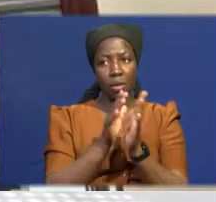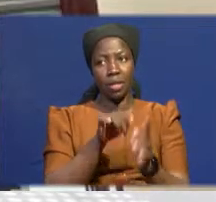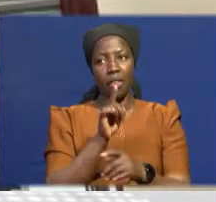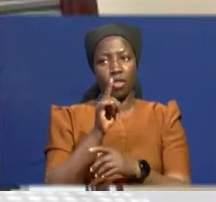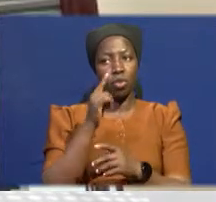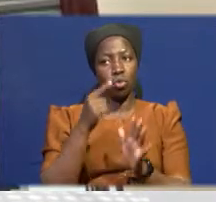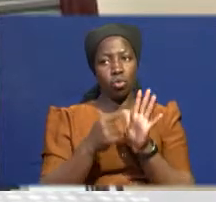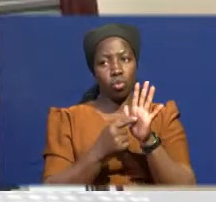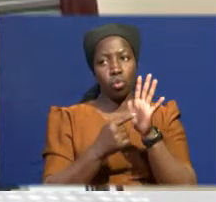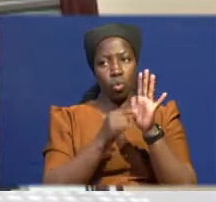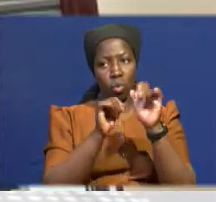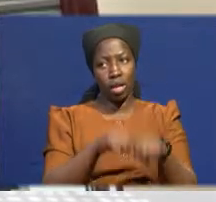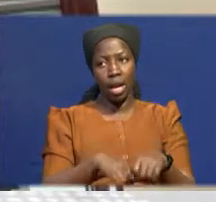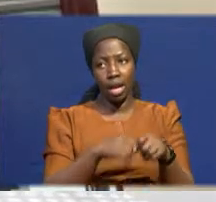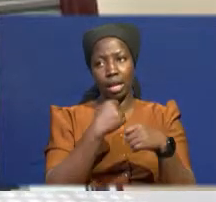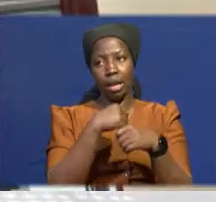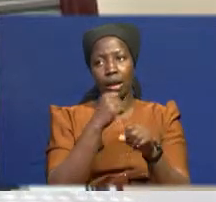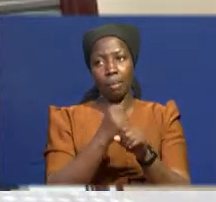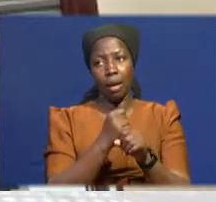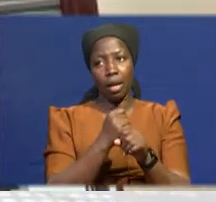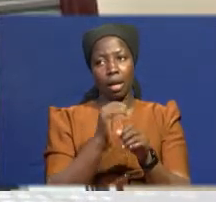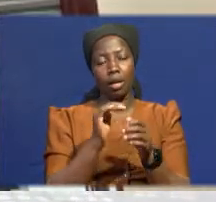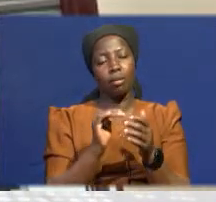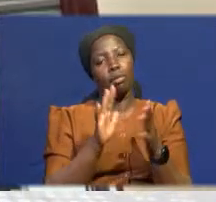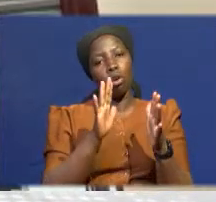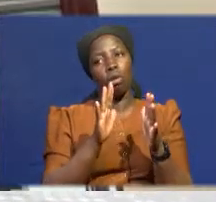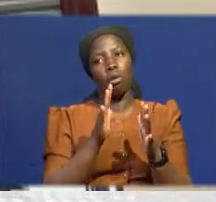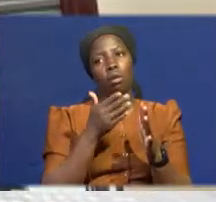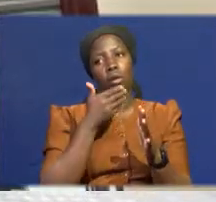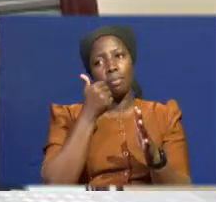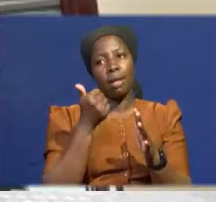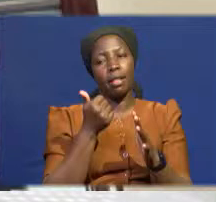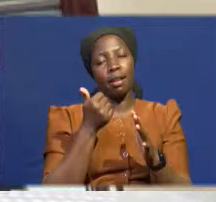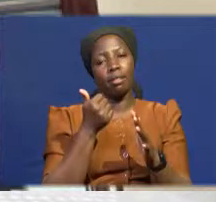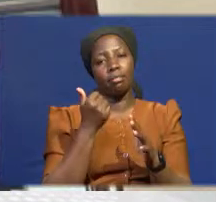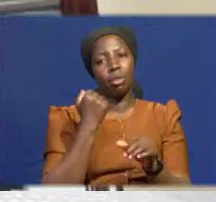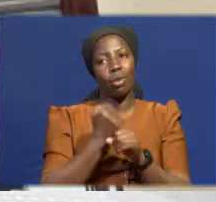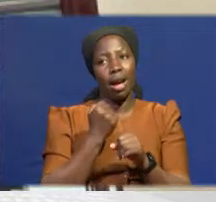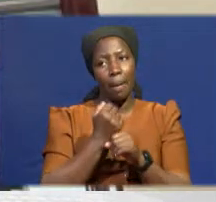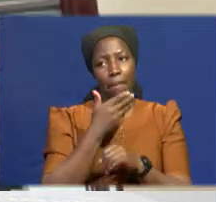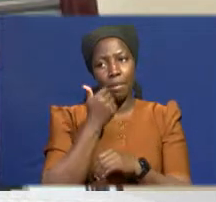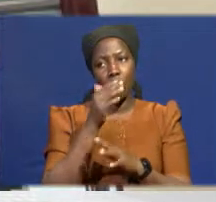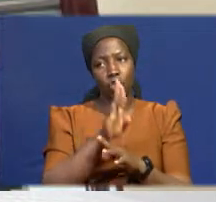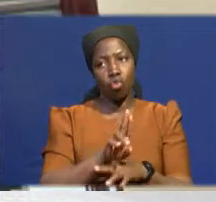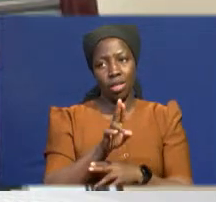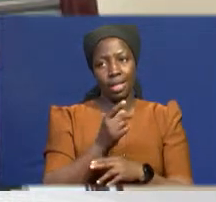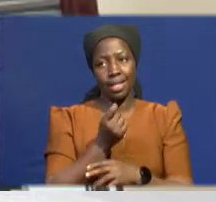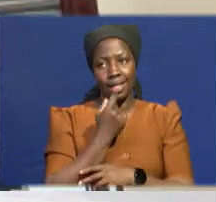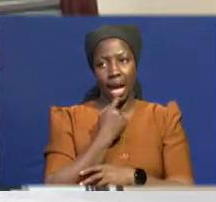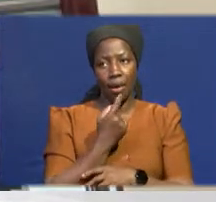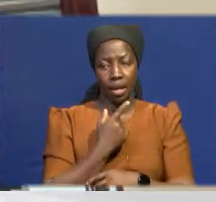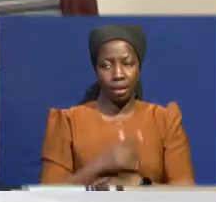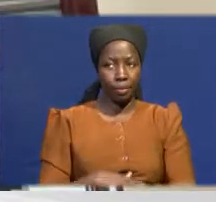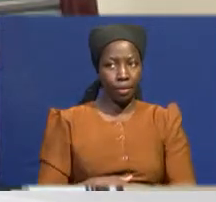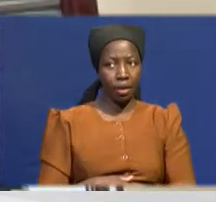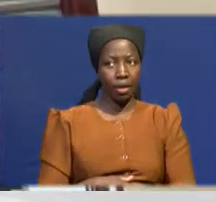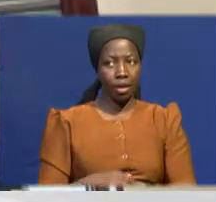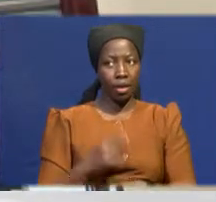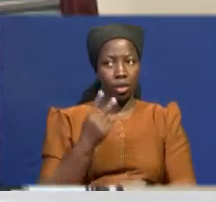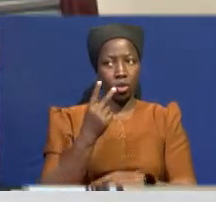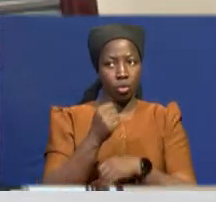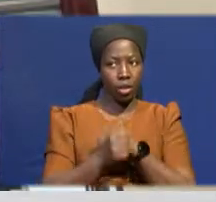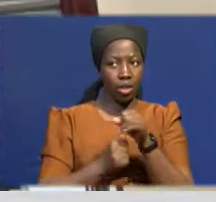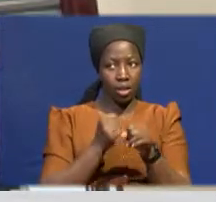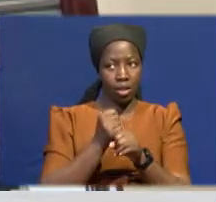maximize human performance using science and medicine. Now, in the recent years, in Belgium 2 years ago, the